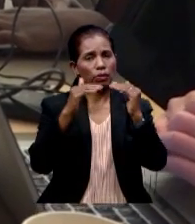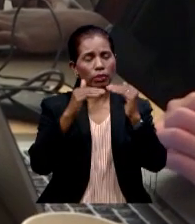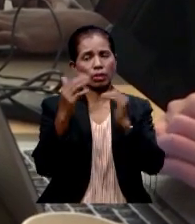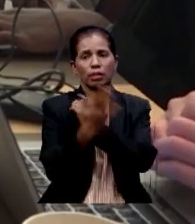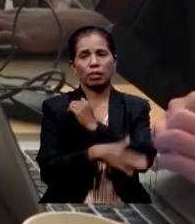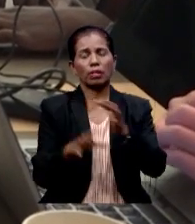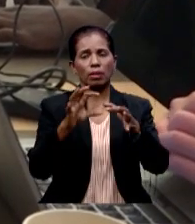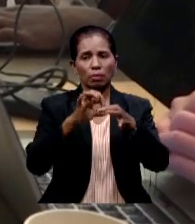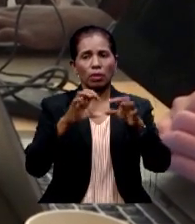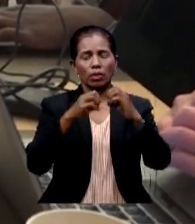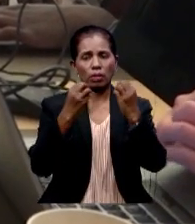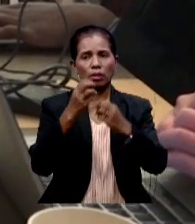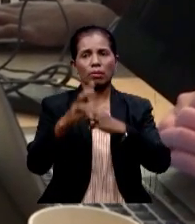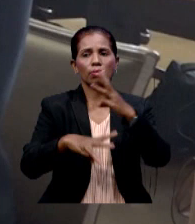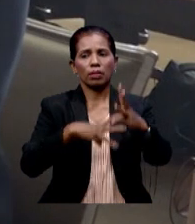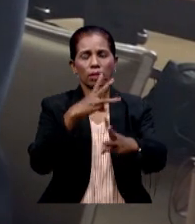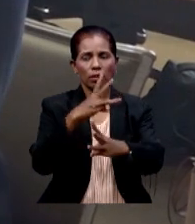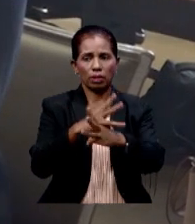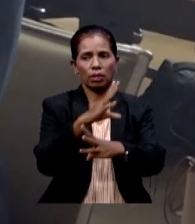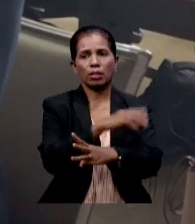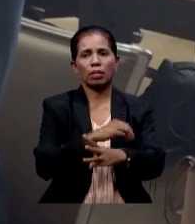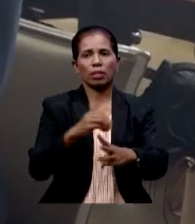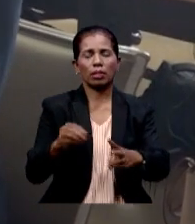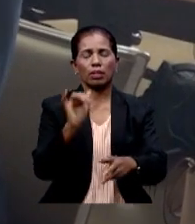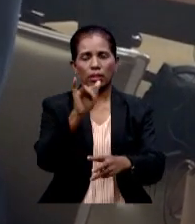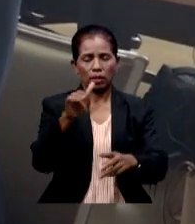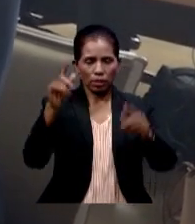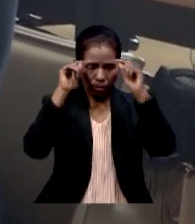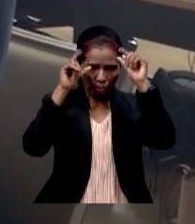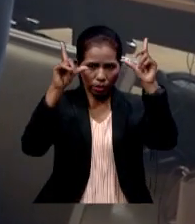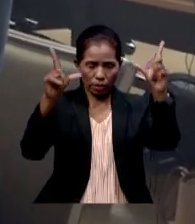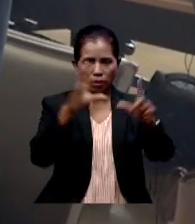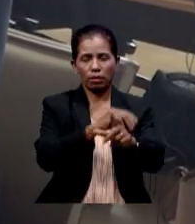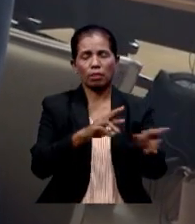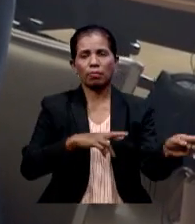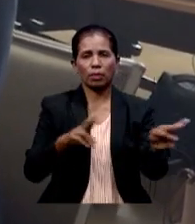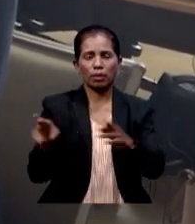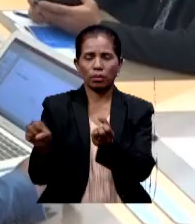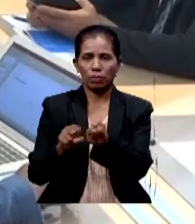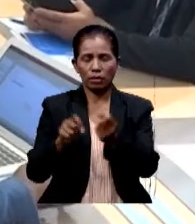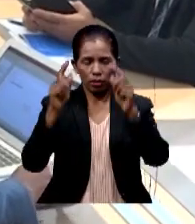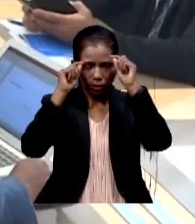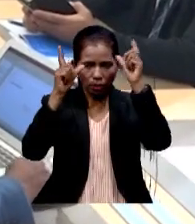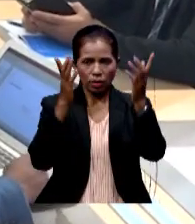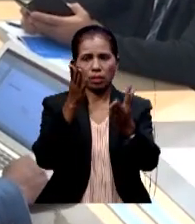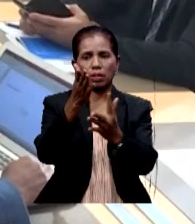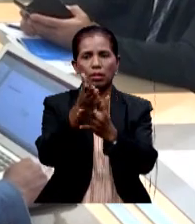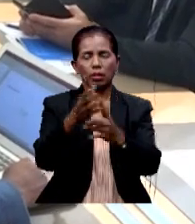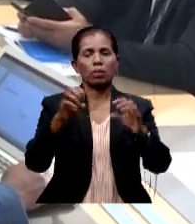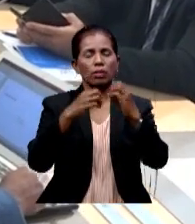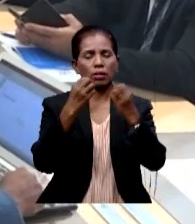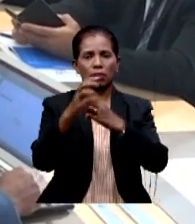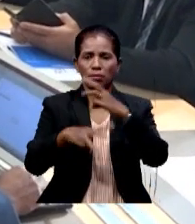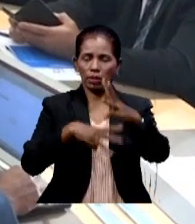nação membro Organização Mundial Comércio Sira, congratula Timor-Leste no pronto apoio à adesão Timor-Leste nia ba organização